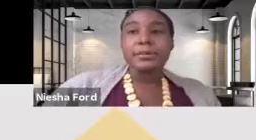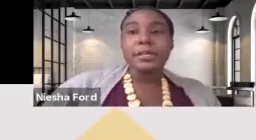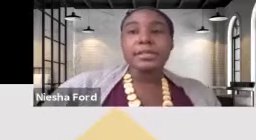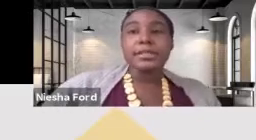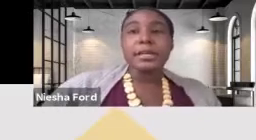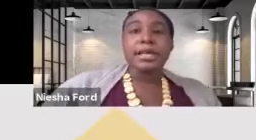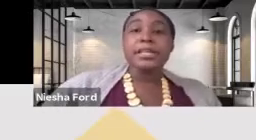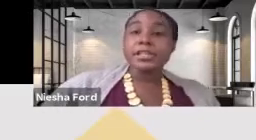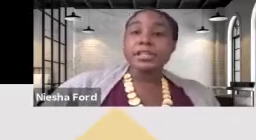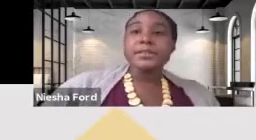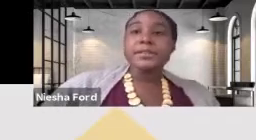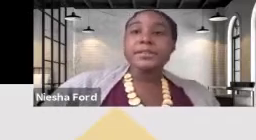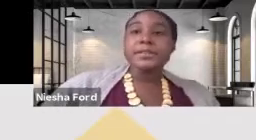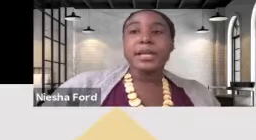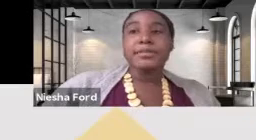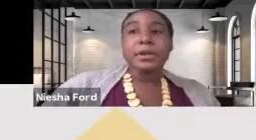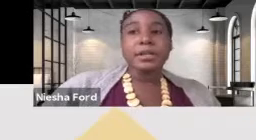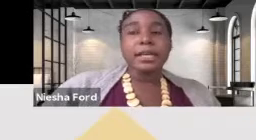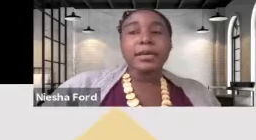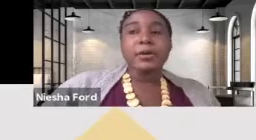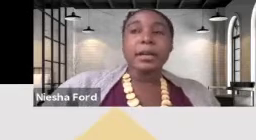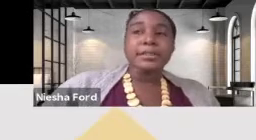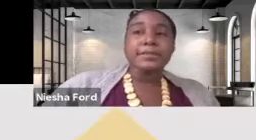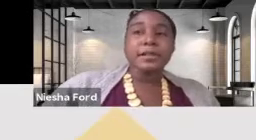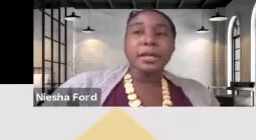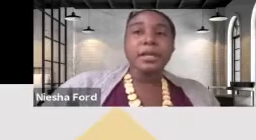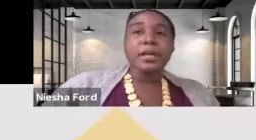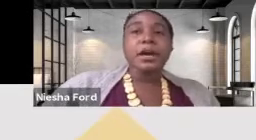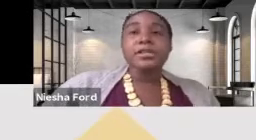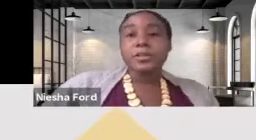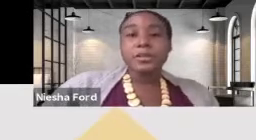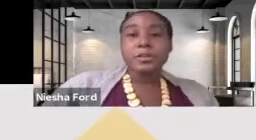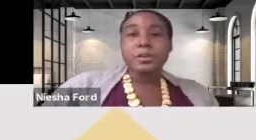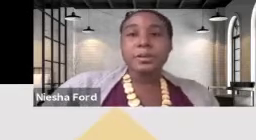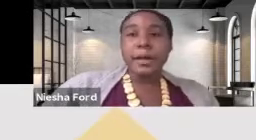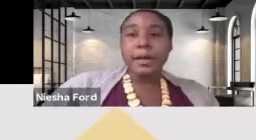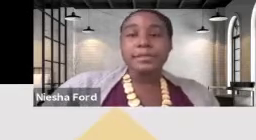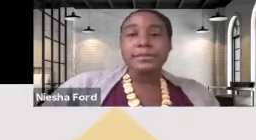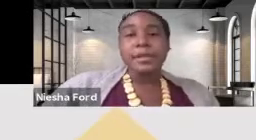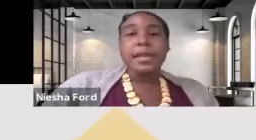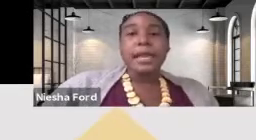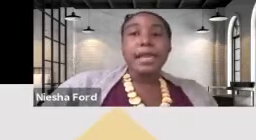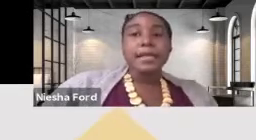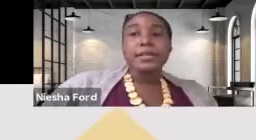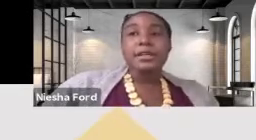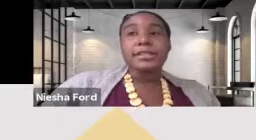that companies' initiatives such as marketing or product development are done with the user in mind